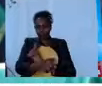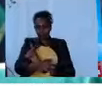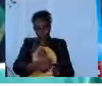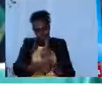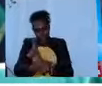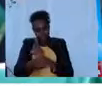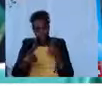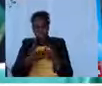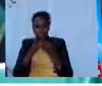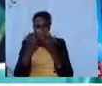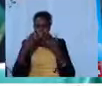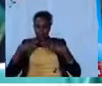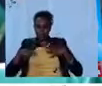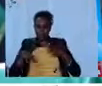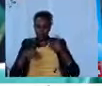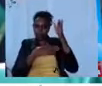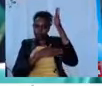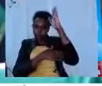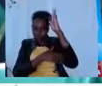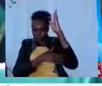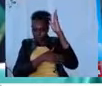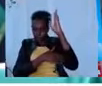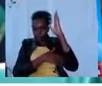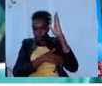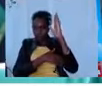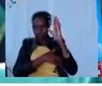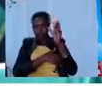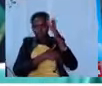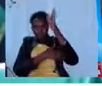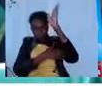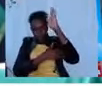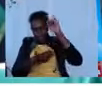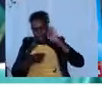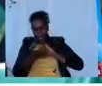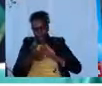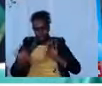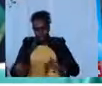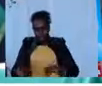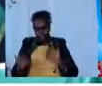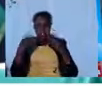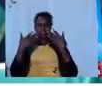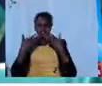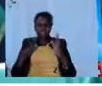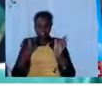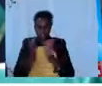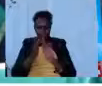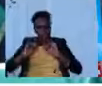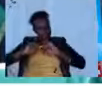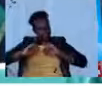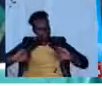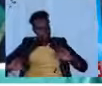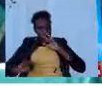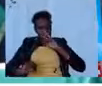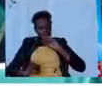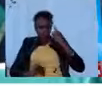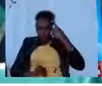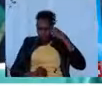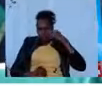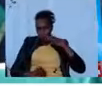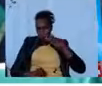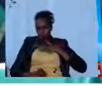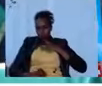as the people of God, the people that God had chosen and set apart for his